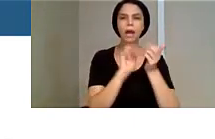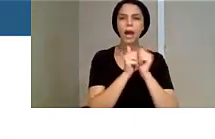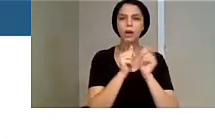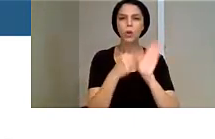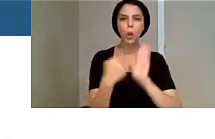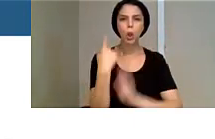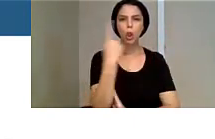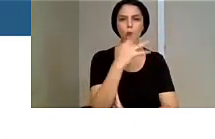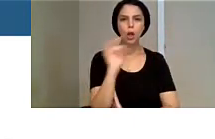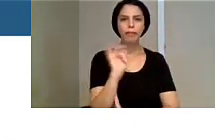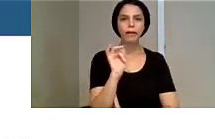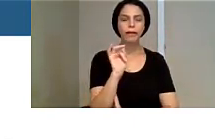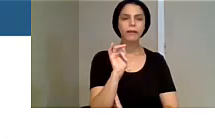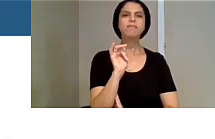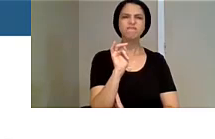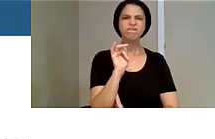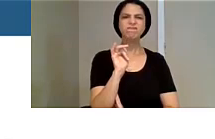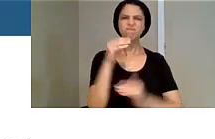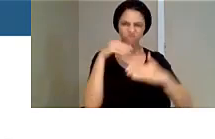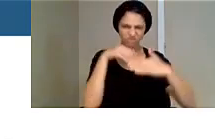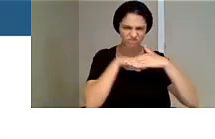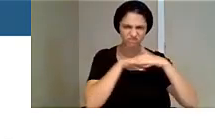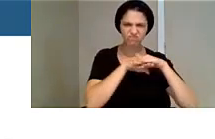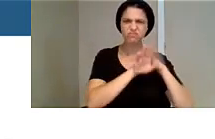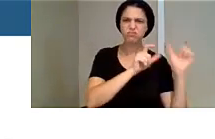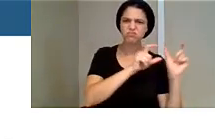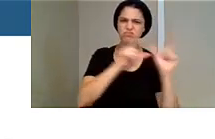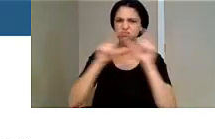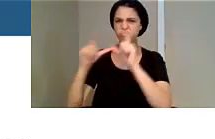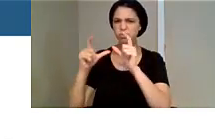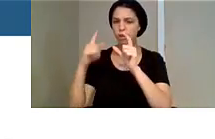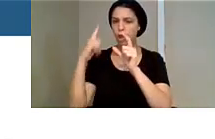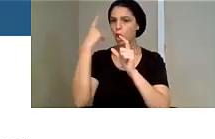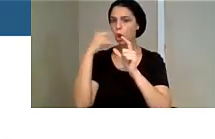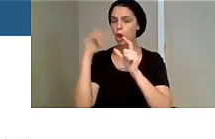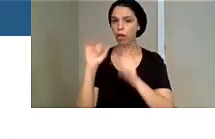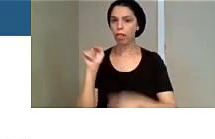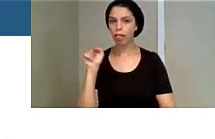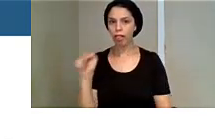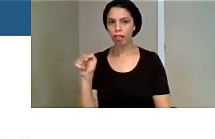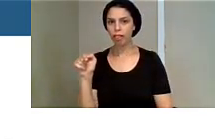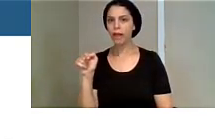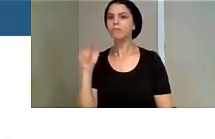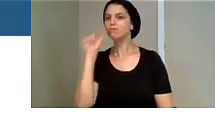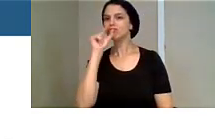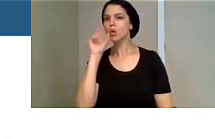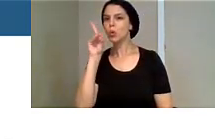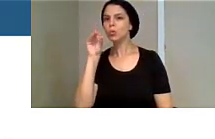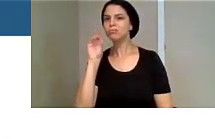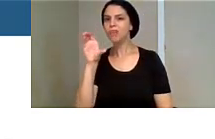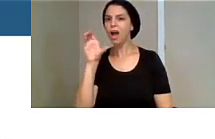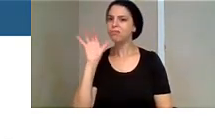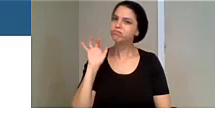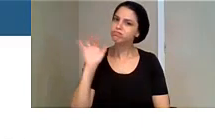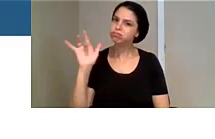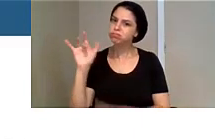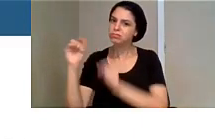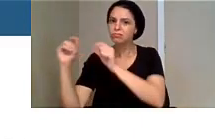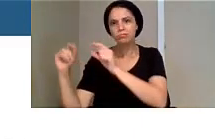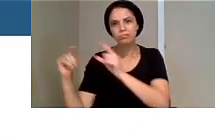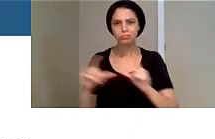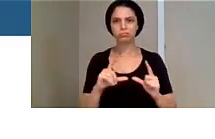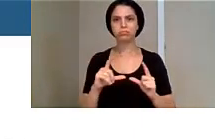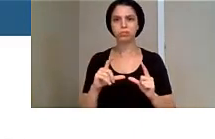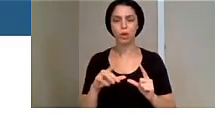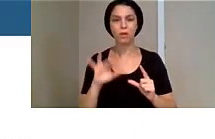And here is us in or have clicked on the Google Doc Cloud assignment. And that button that I'm talking about that you